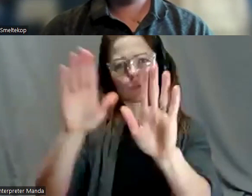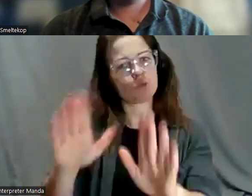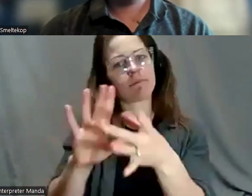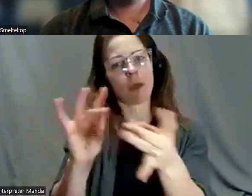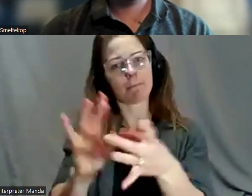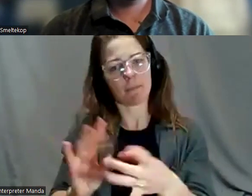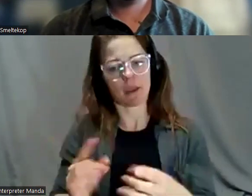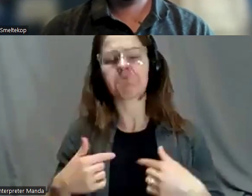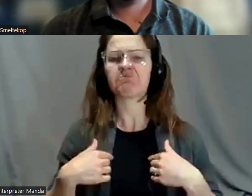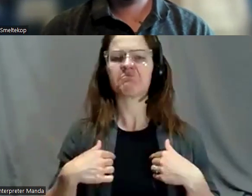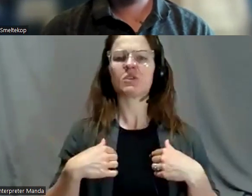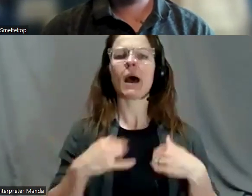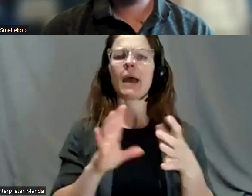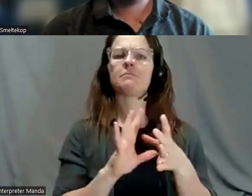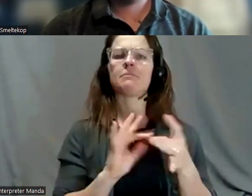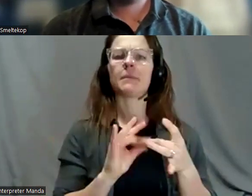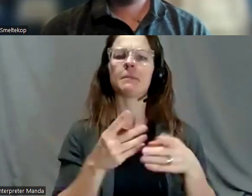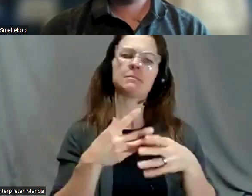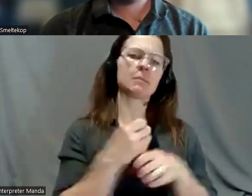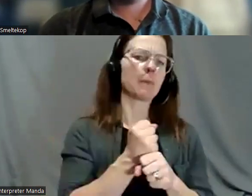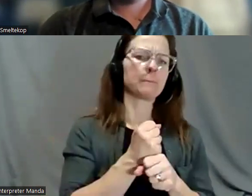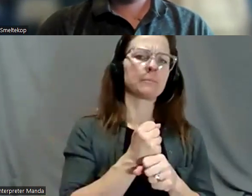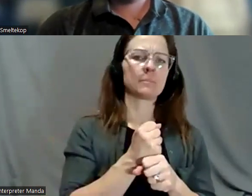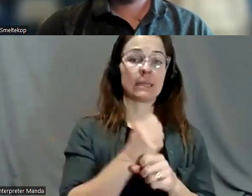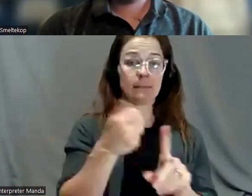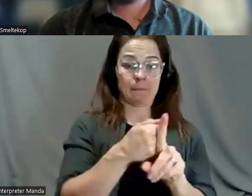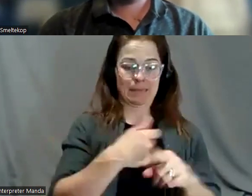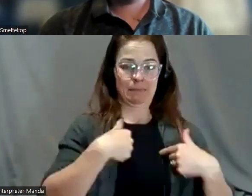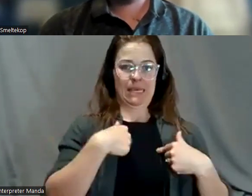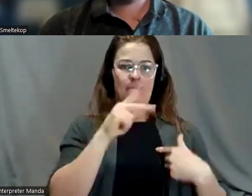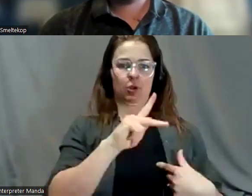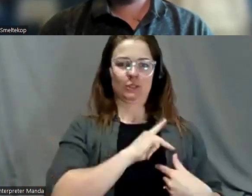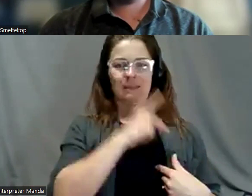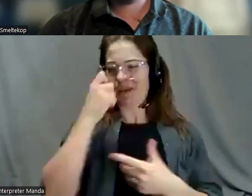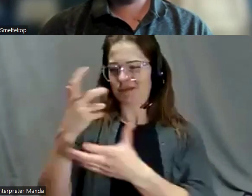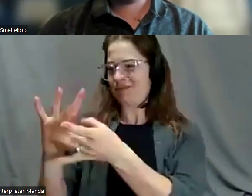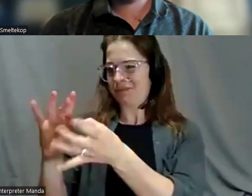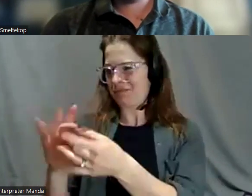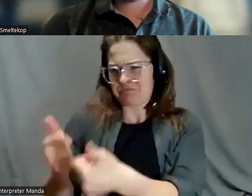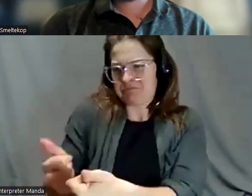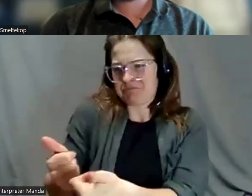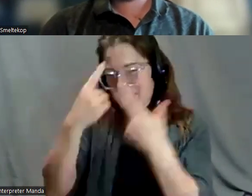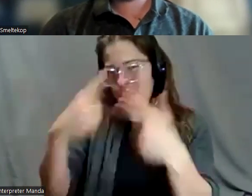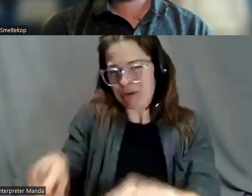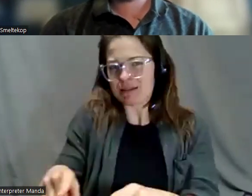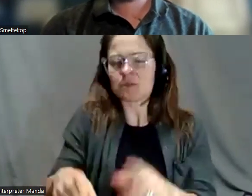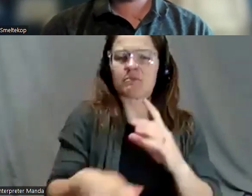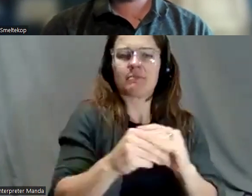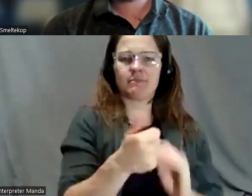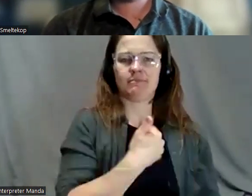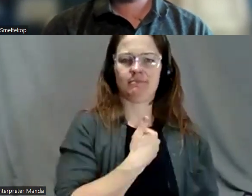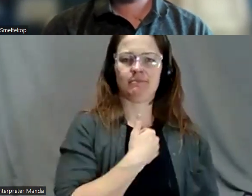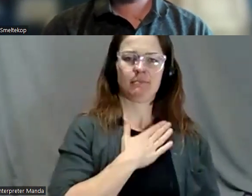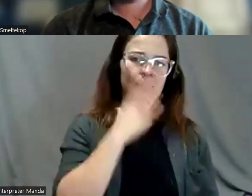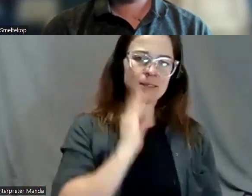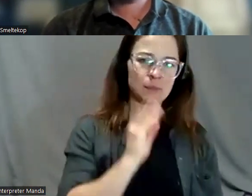I'll talk about just a little bit about how it has impacted me personally. So I think in